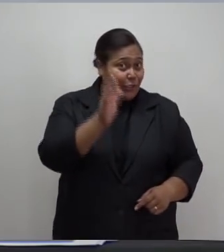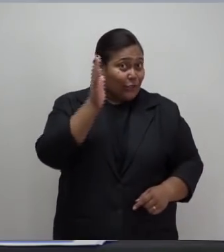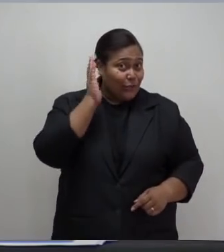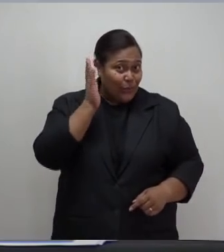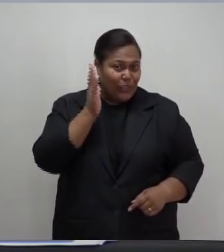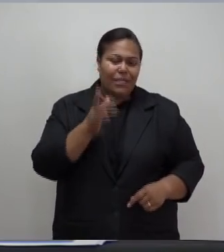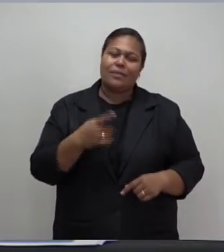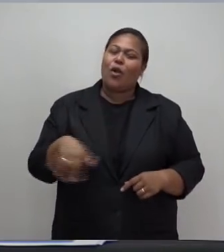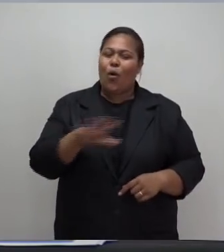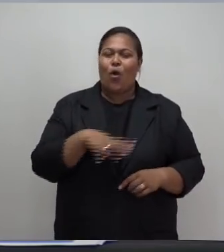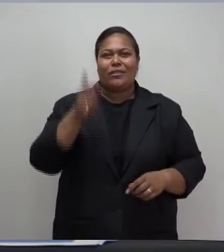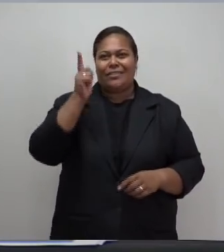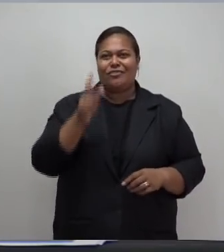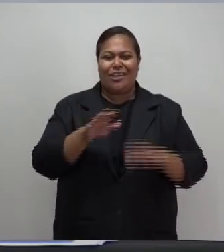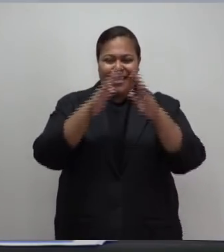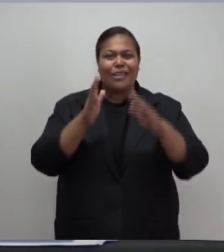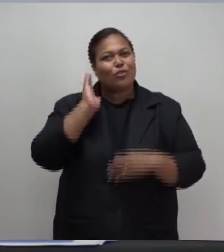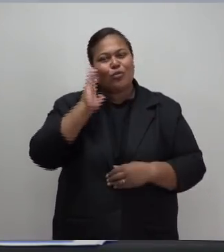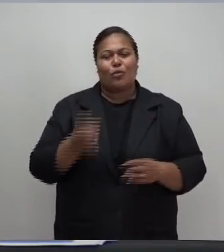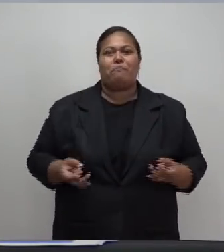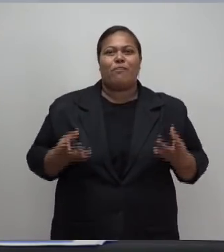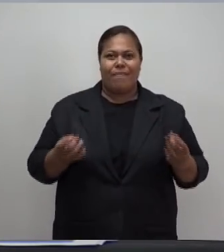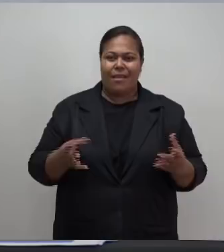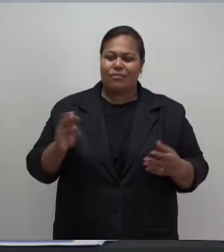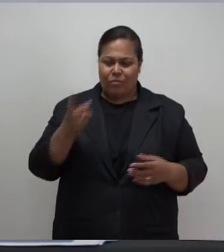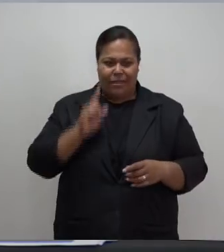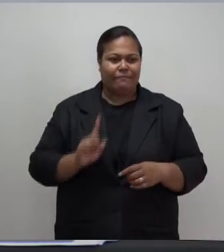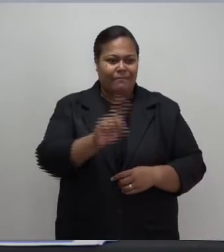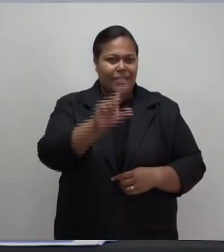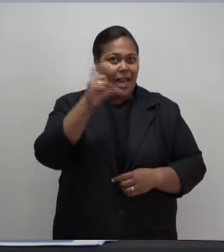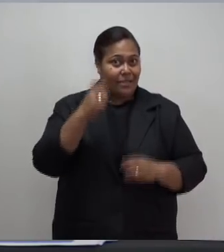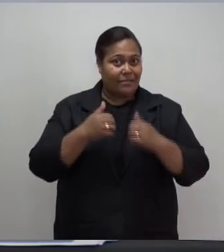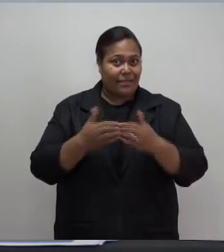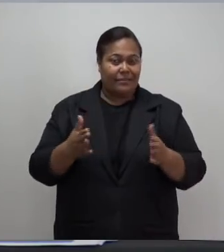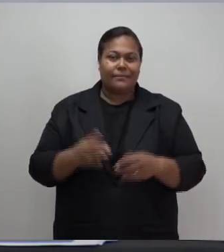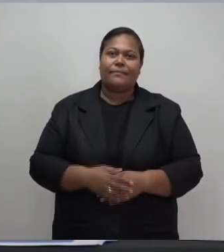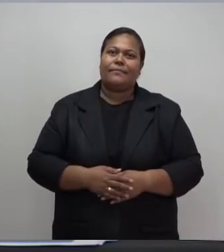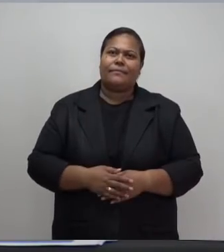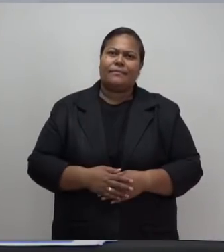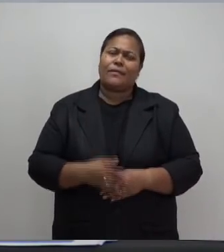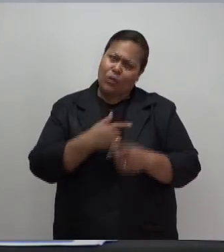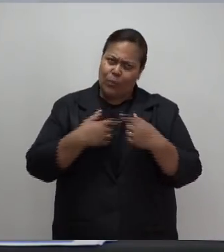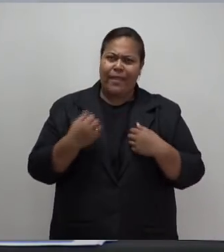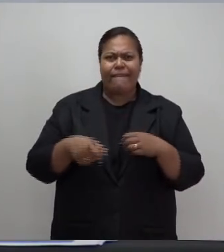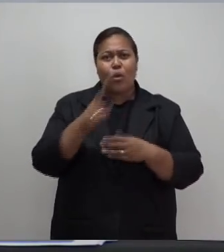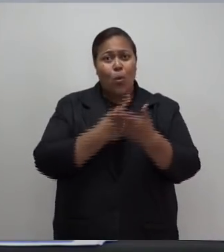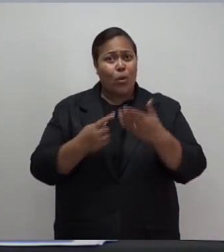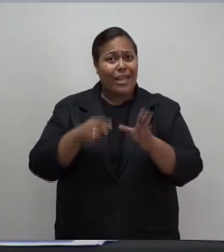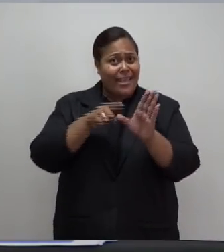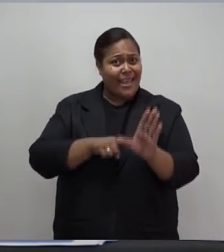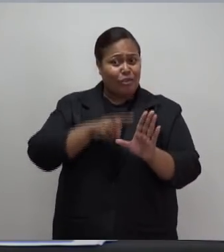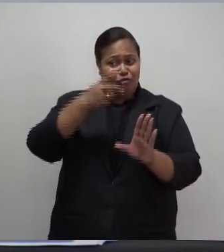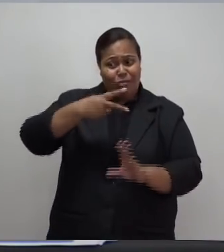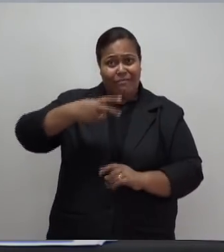our facilities all prepared to kickstart the learning process. Even though we have only year 12 and 13 reporting to school,